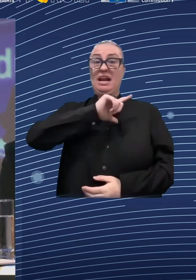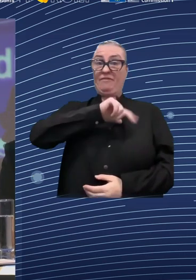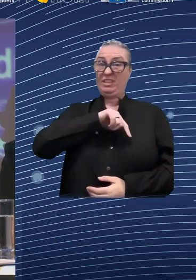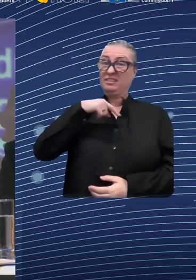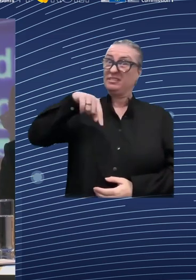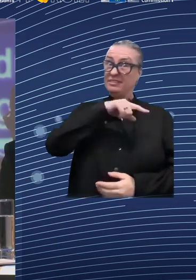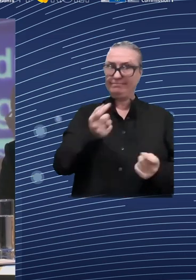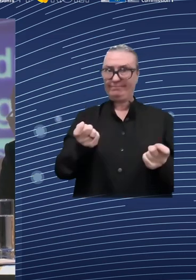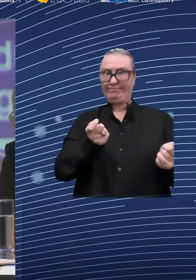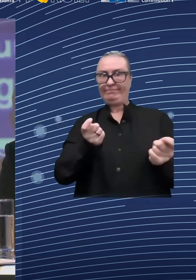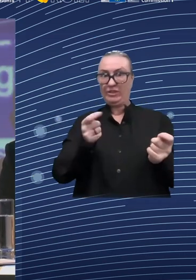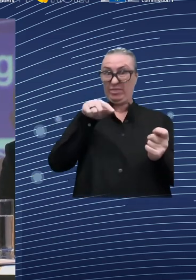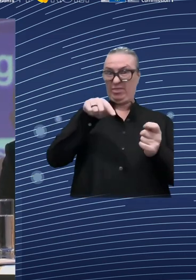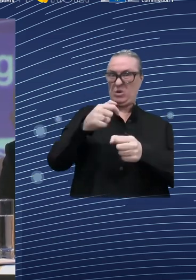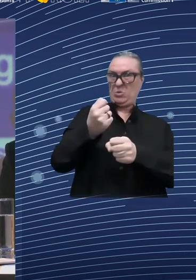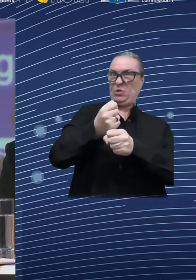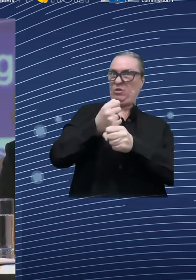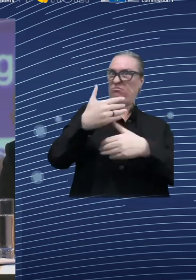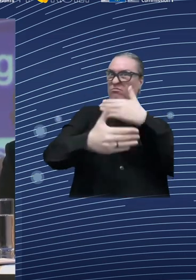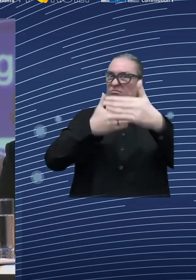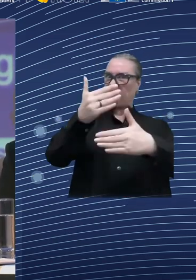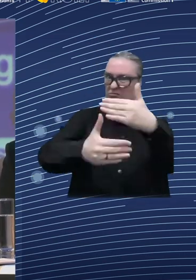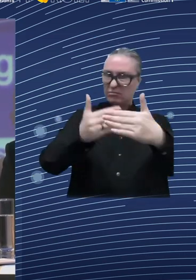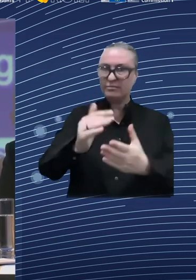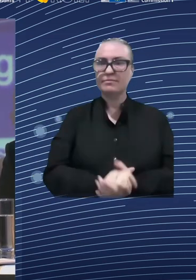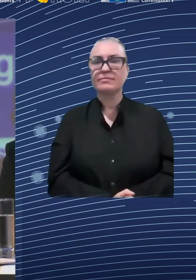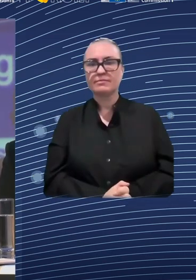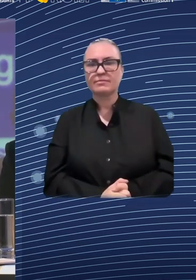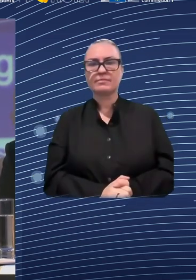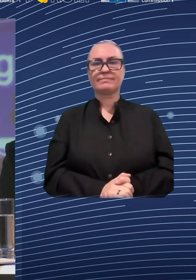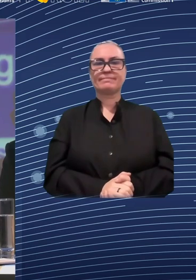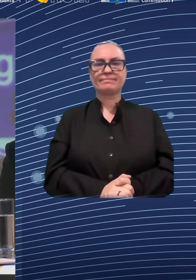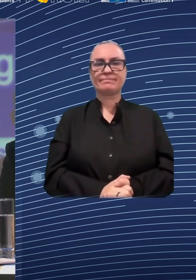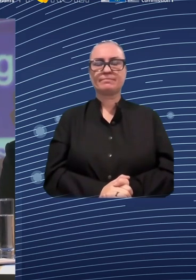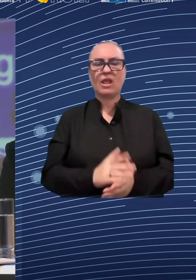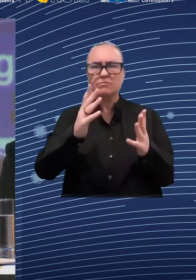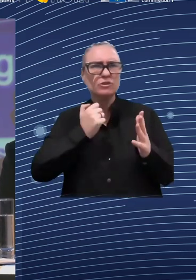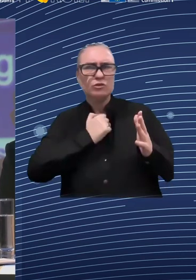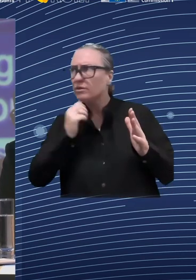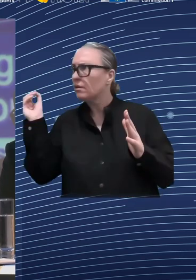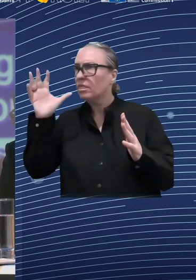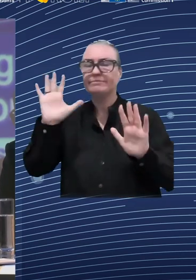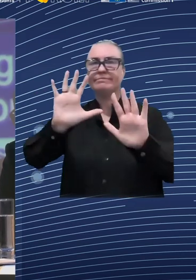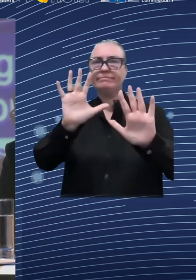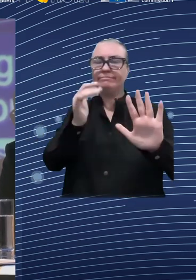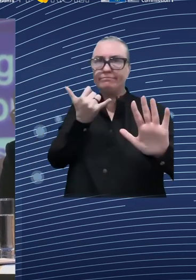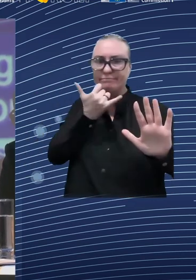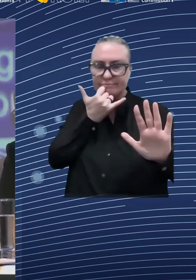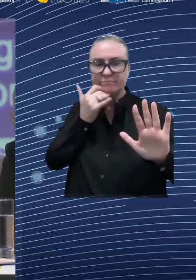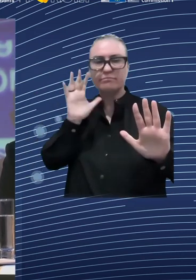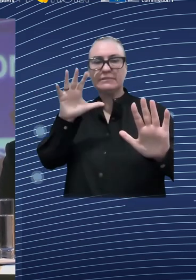skills and enough employees to work at tech industries. But from the other side, we are also taking care